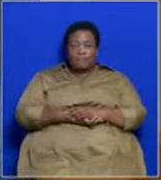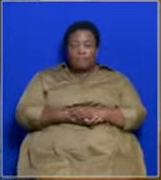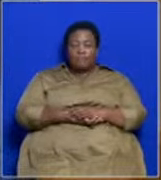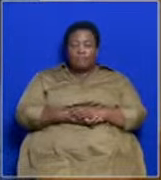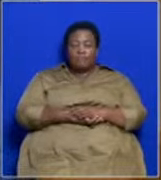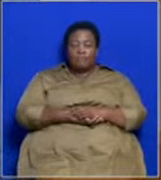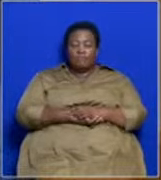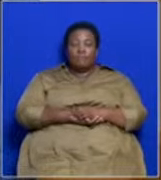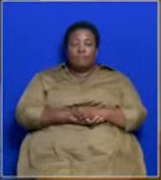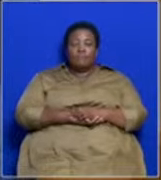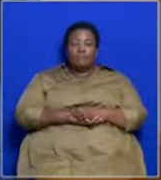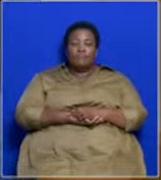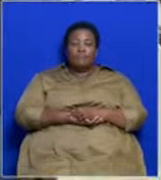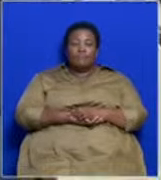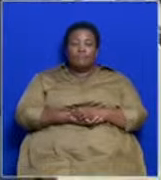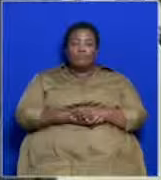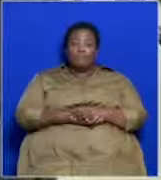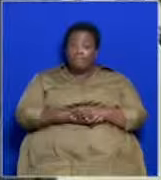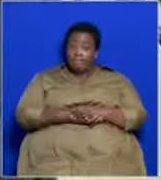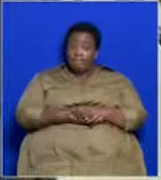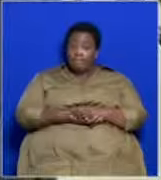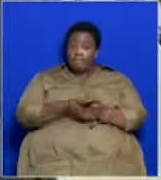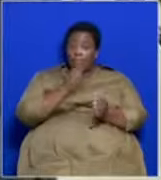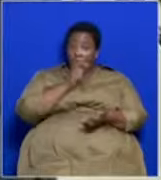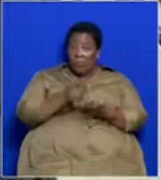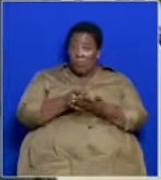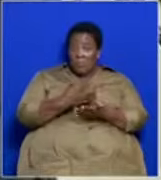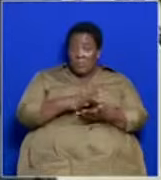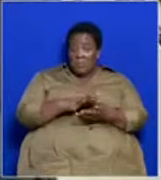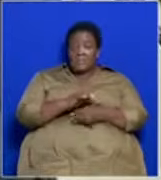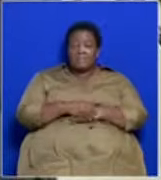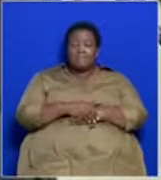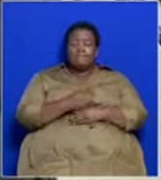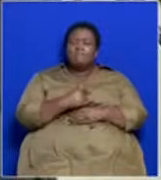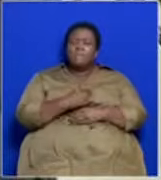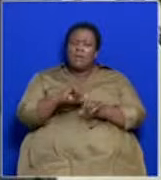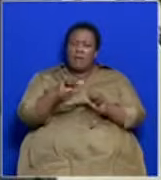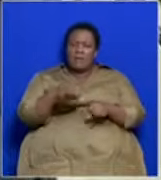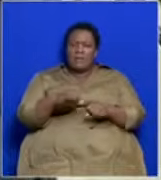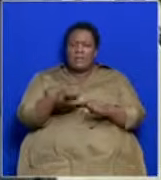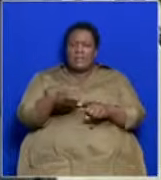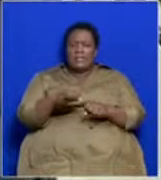You wish to comment? I agree with you.